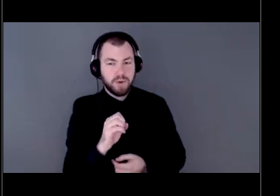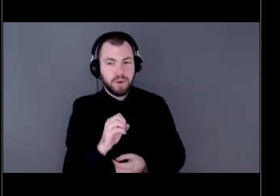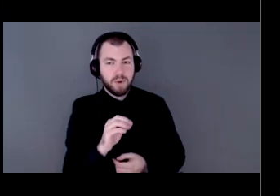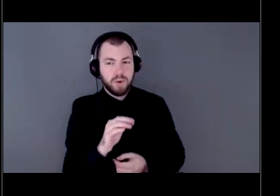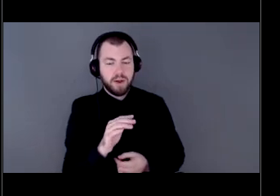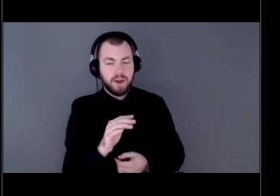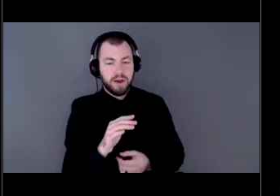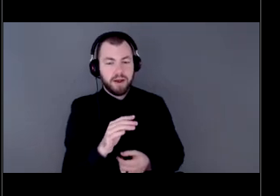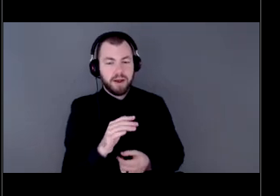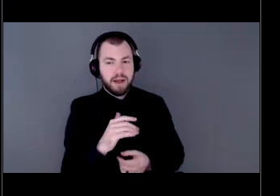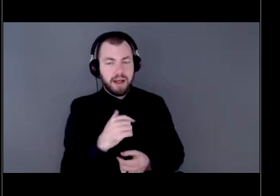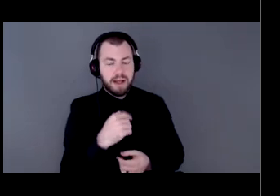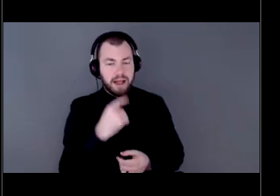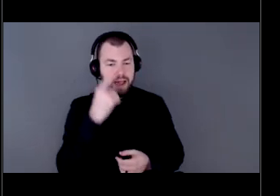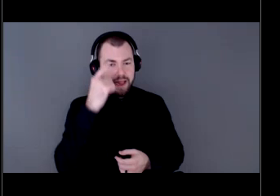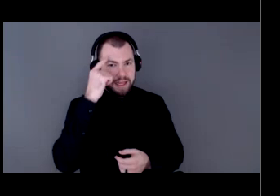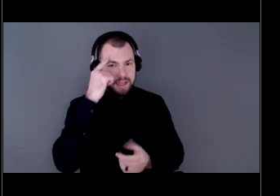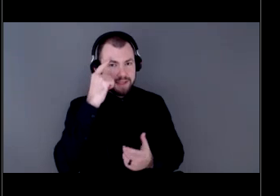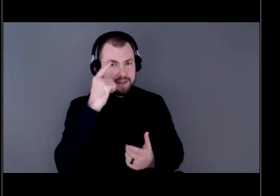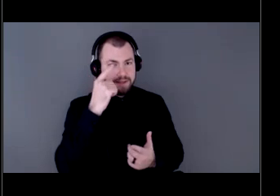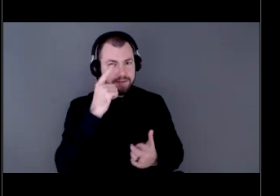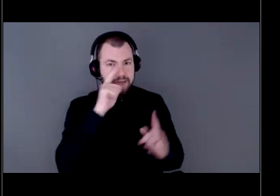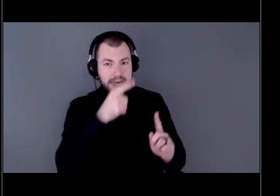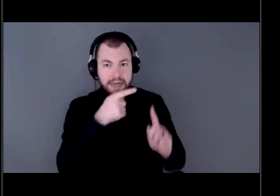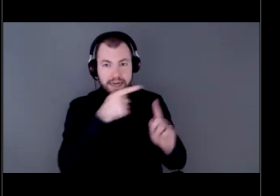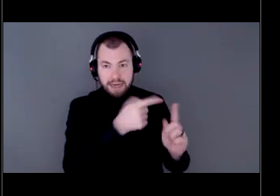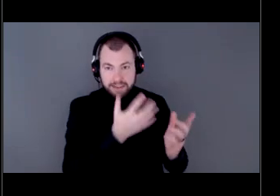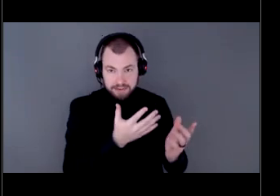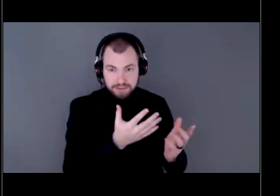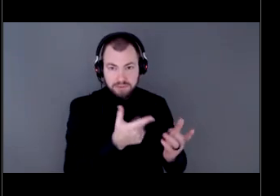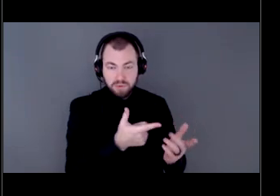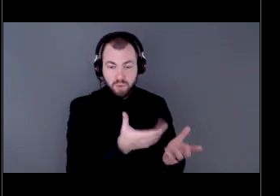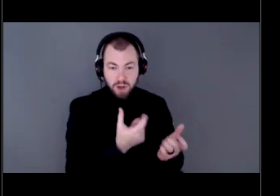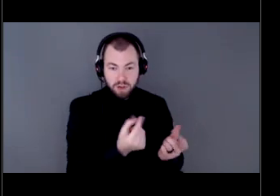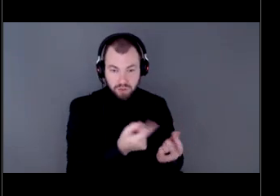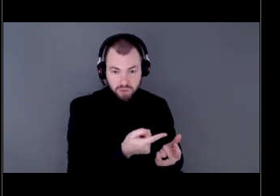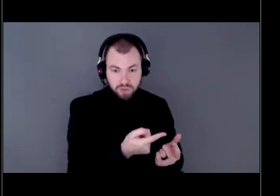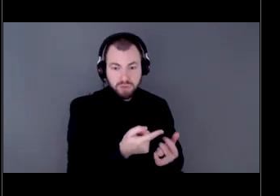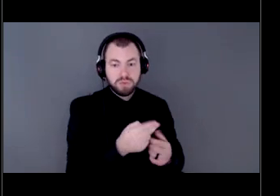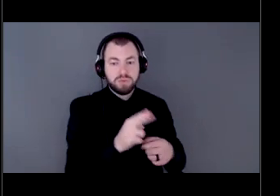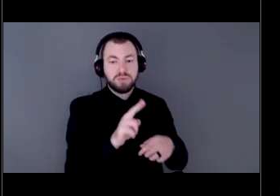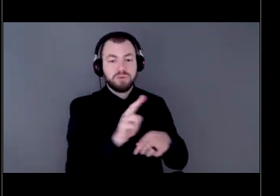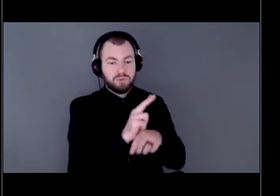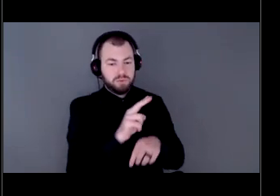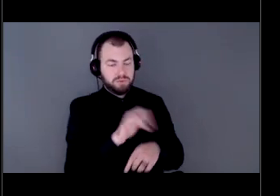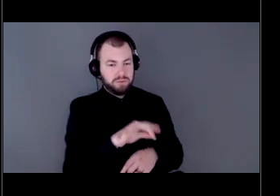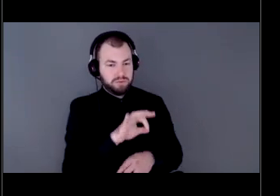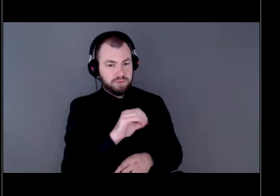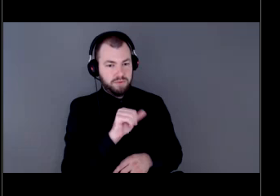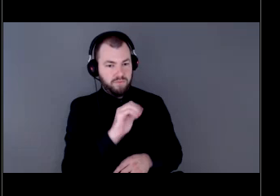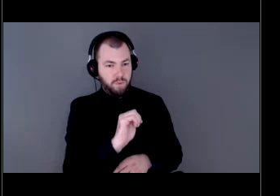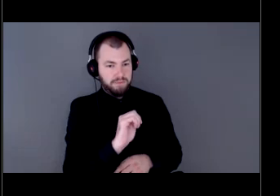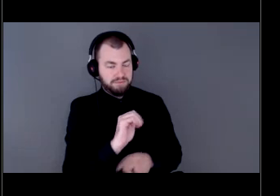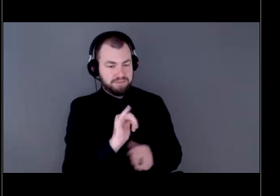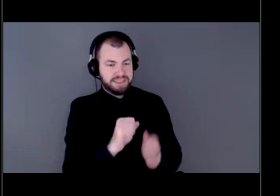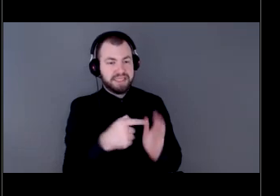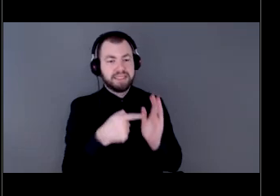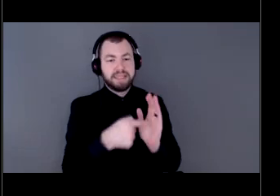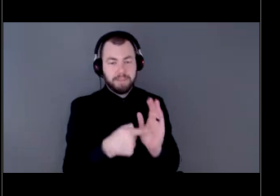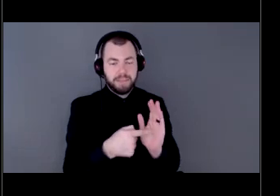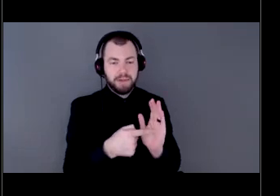I think what the idea is, what they would like to do is using the foam as an example of how it gets